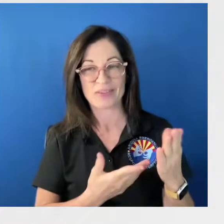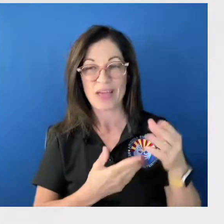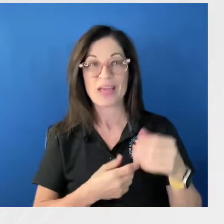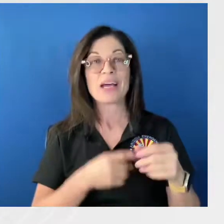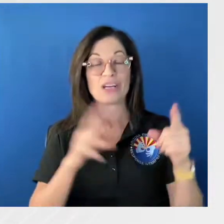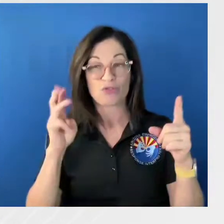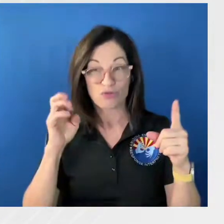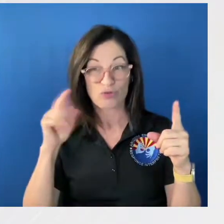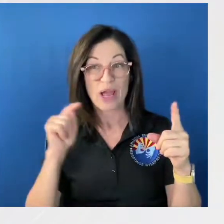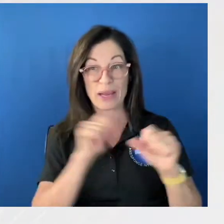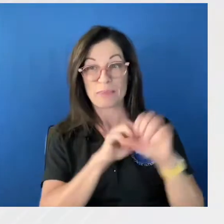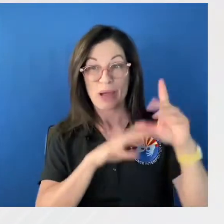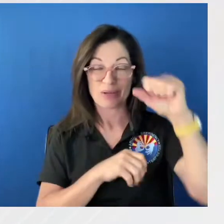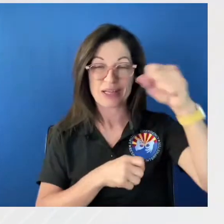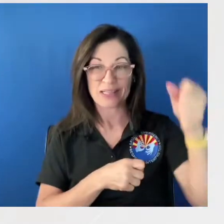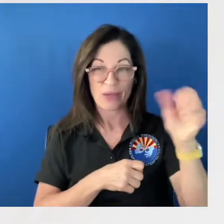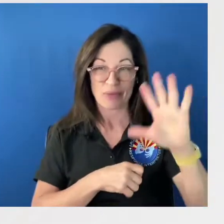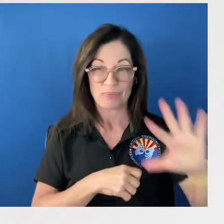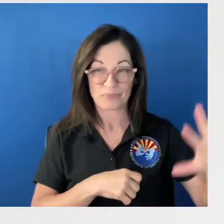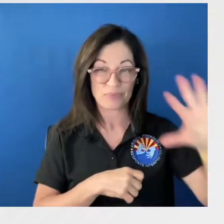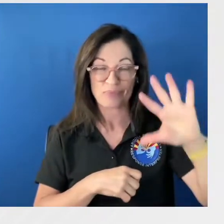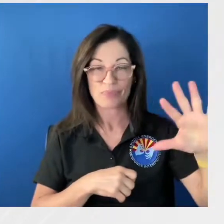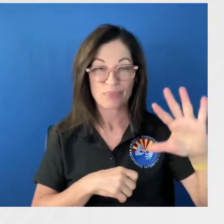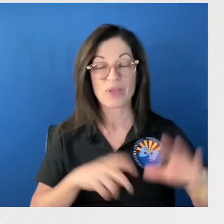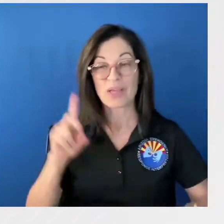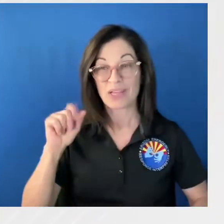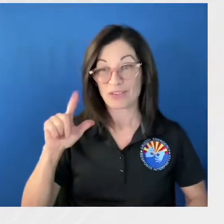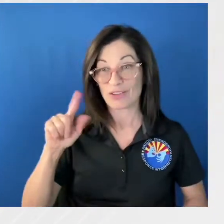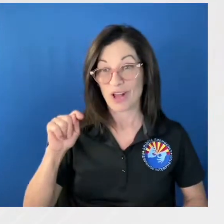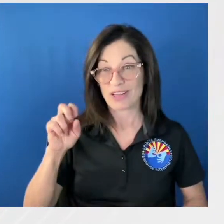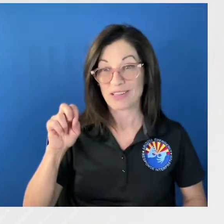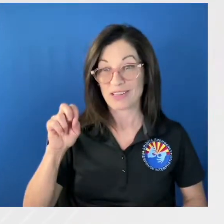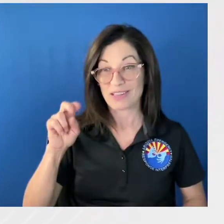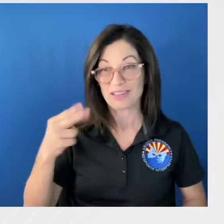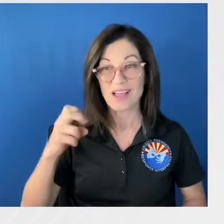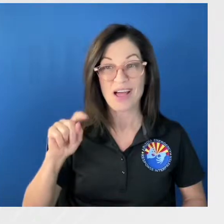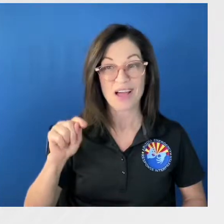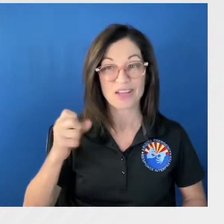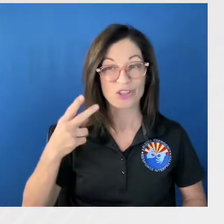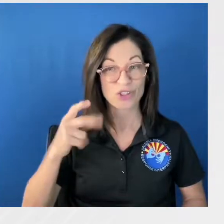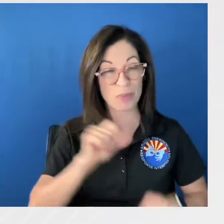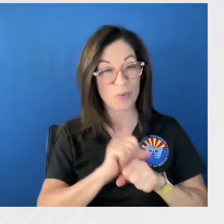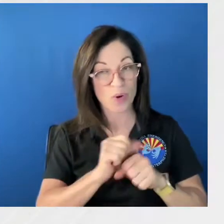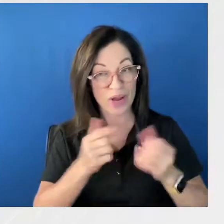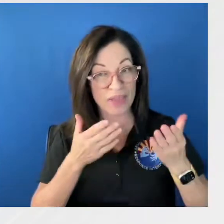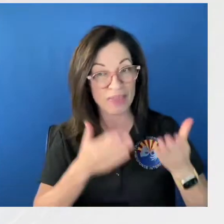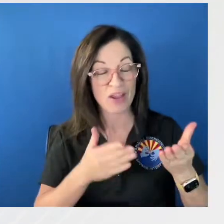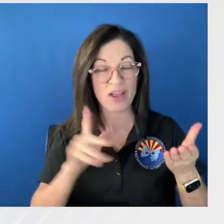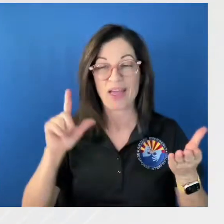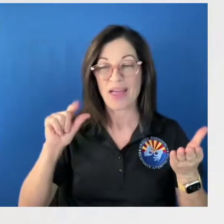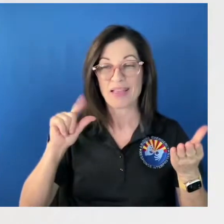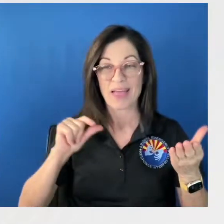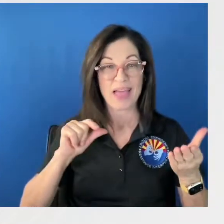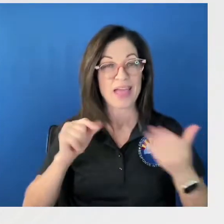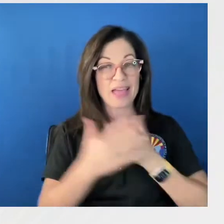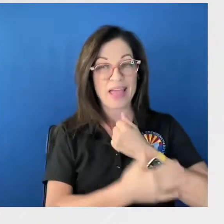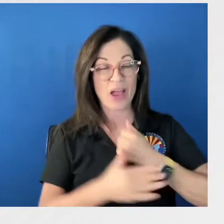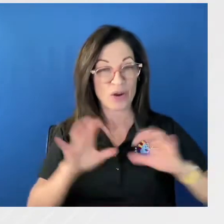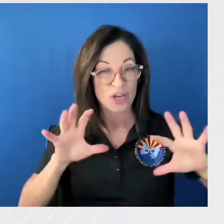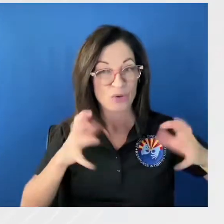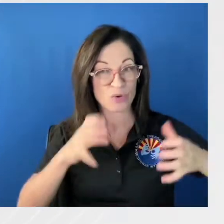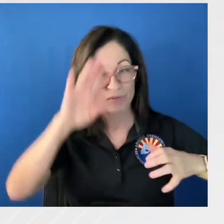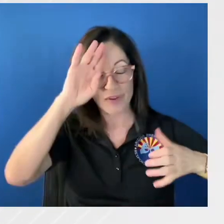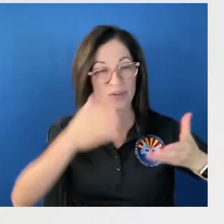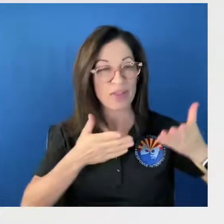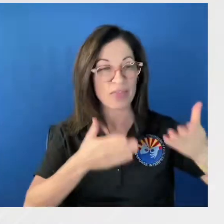Mountain, hometown hotshot crew, the Dalton Hotshots, have been in there last couple of days with some LA County crews, and they did finally pick this up